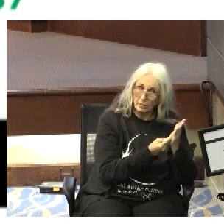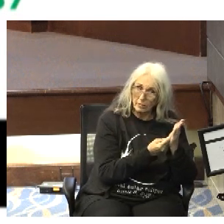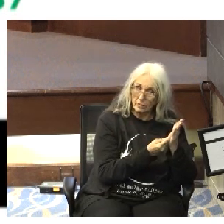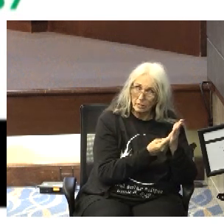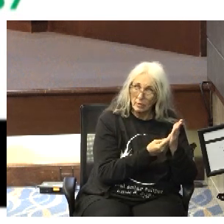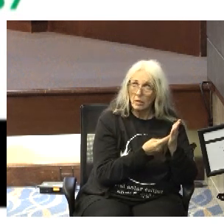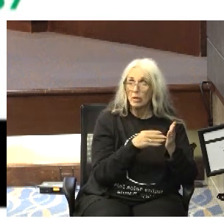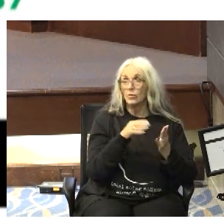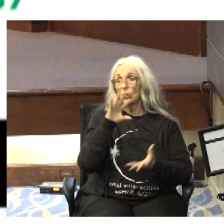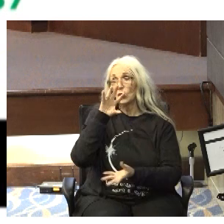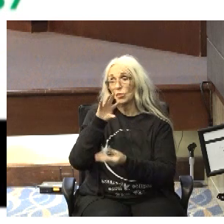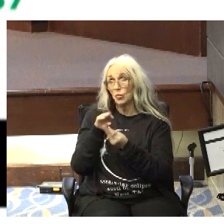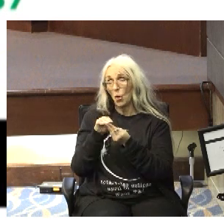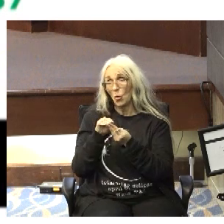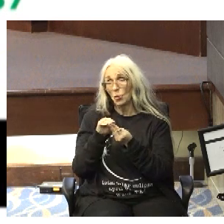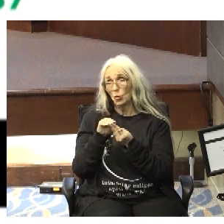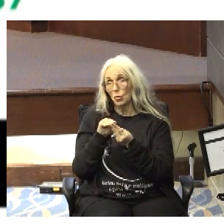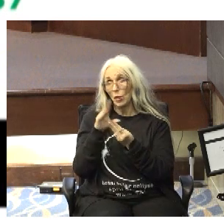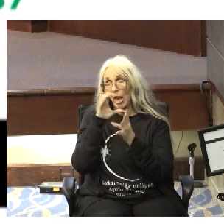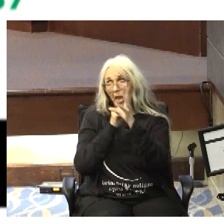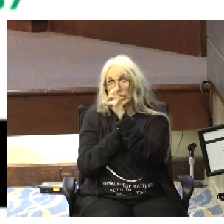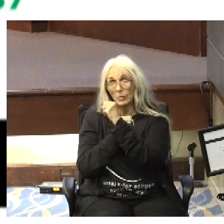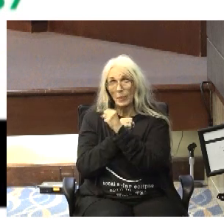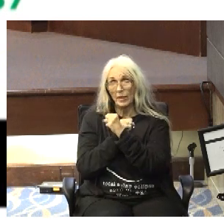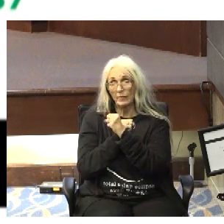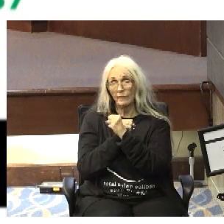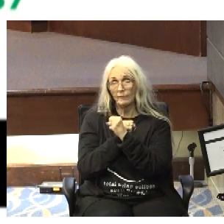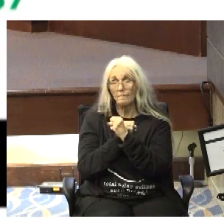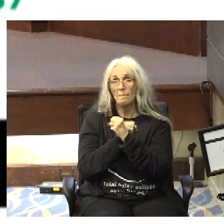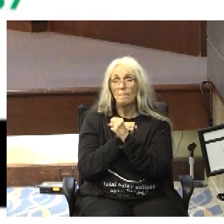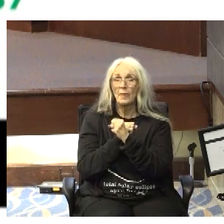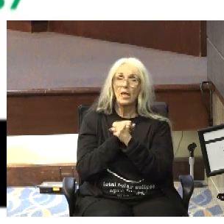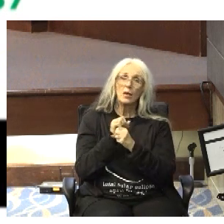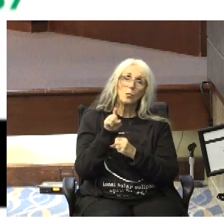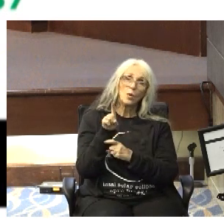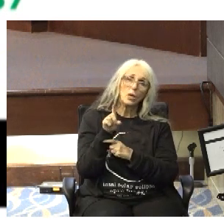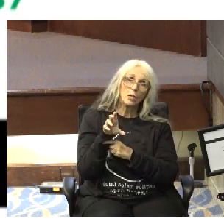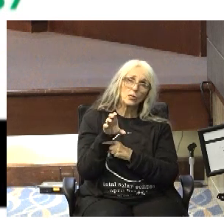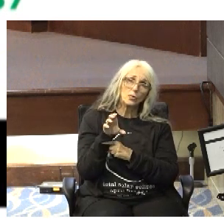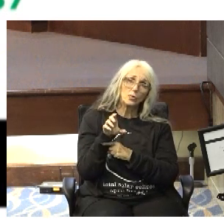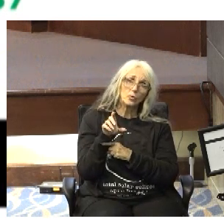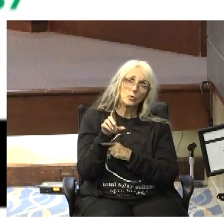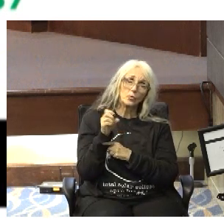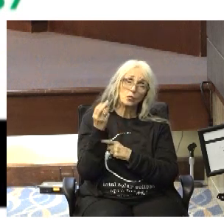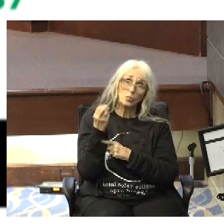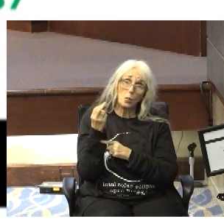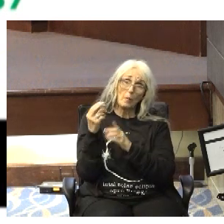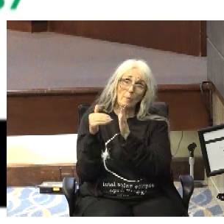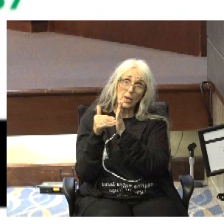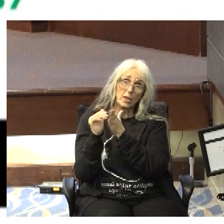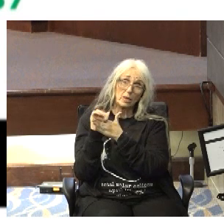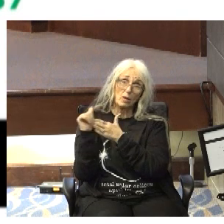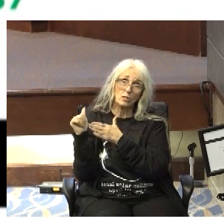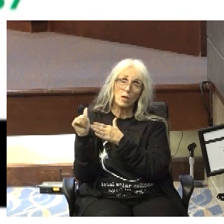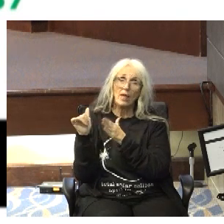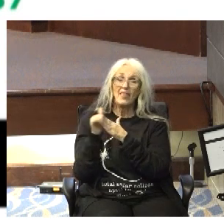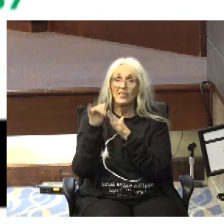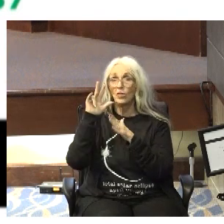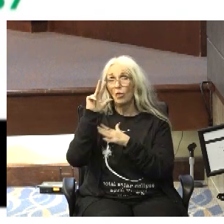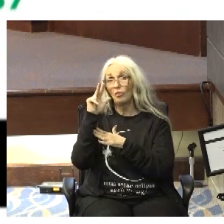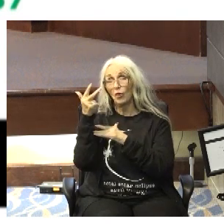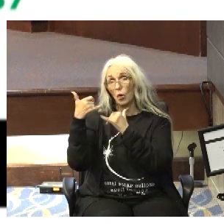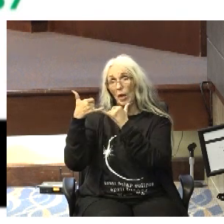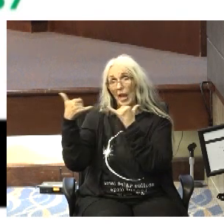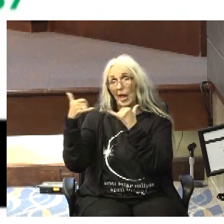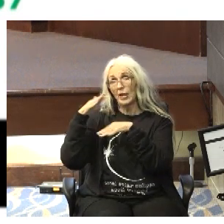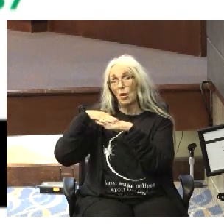total estimated revenue to the TERS 4 from this project is estimated at $112 million. That's that third line on the right.